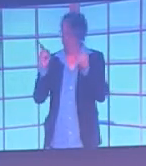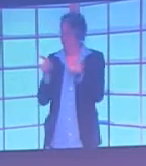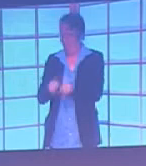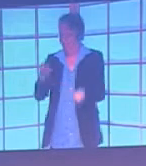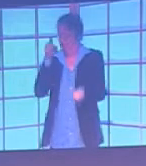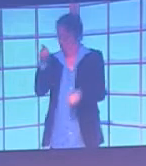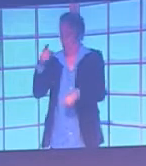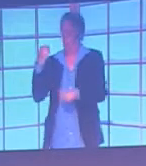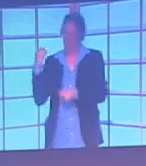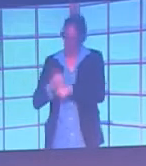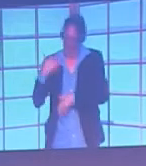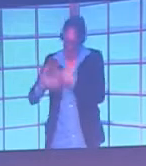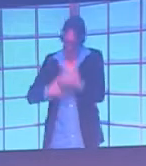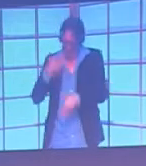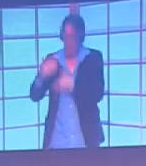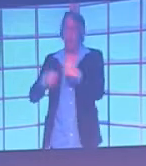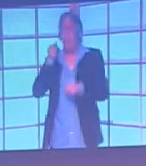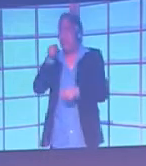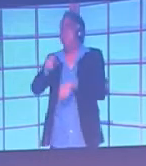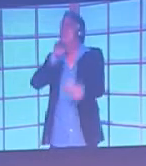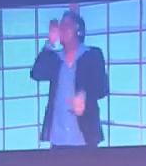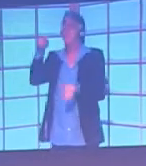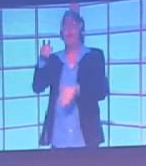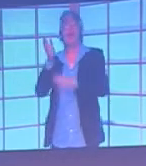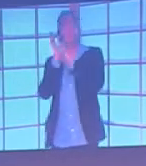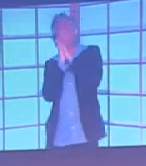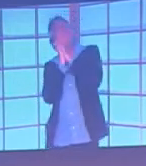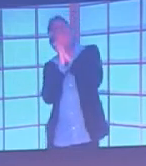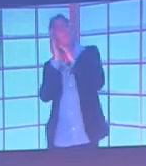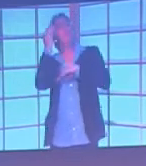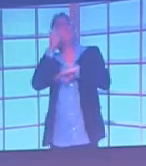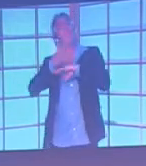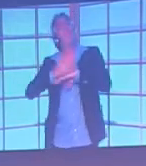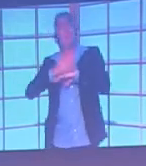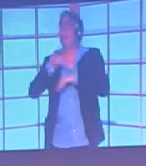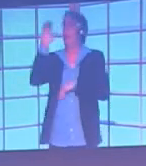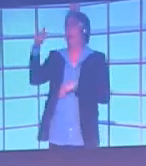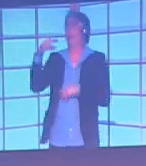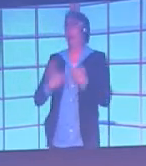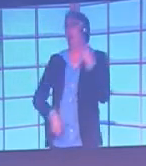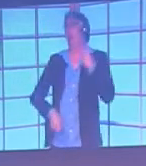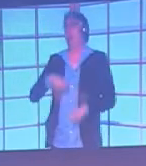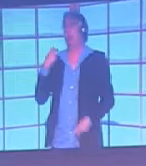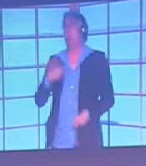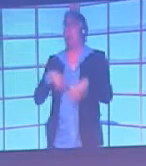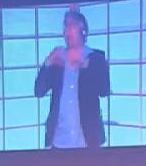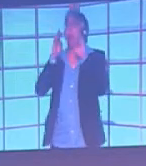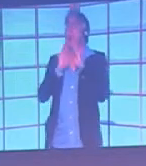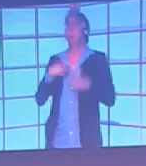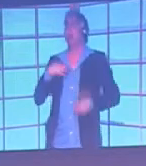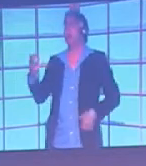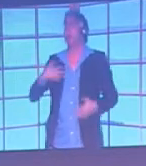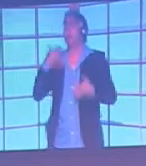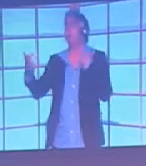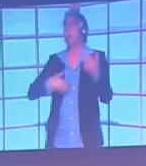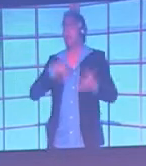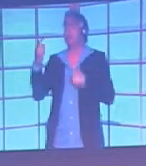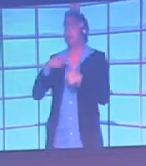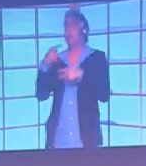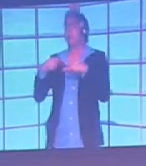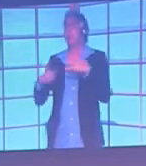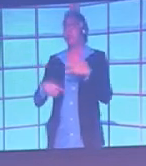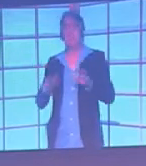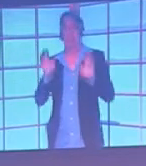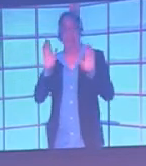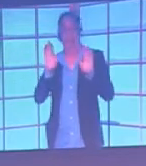meetings. As Steph says, it's important that you don't go just with a bag of problems, because none of us like a bag of problems. Of course, we can't